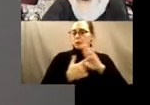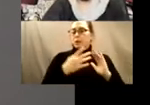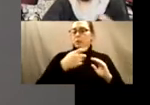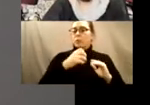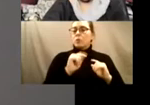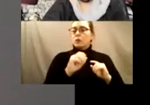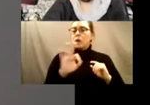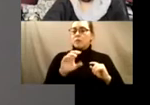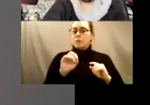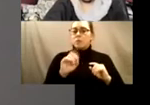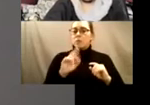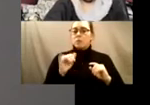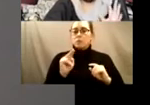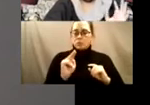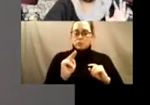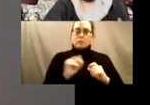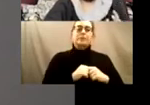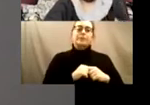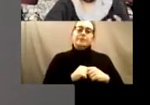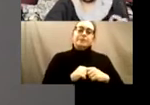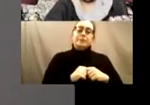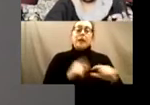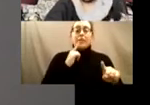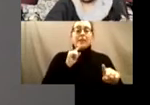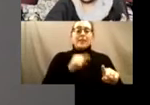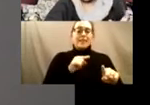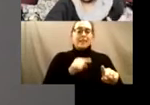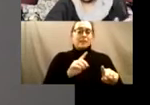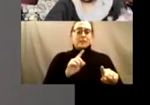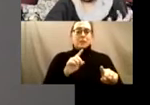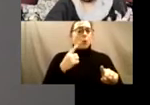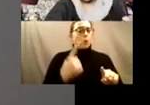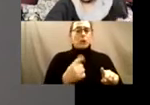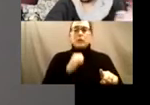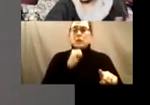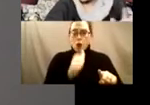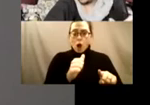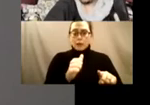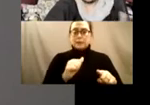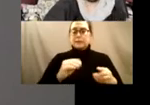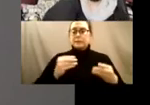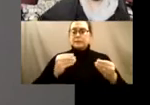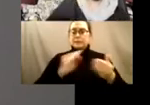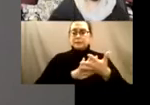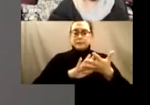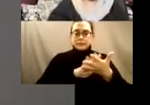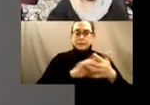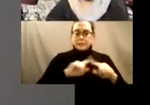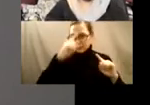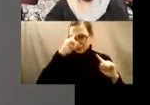And again, all of this was, I believe this one might have been the only one that wasn't tactile because it's white, but I think it might have been. I can't remember